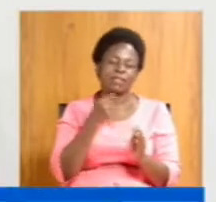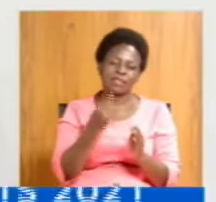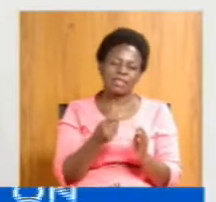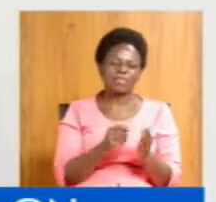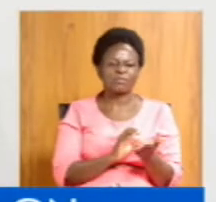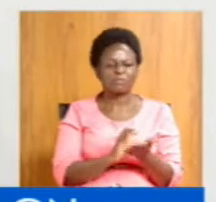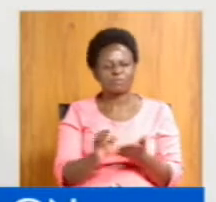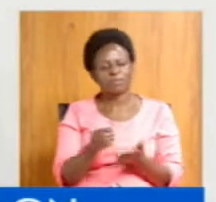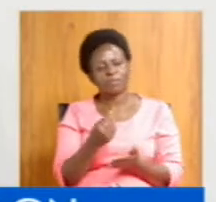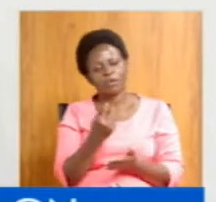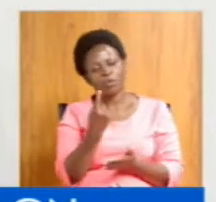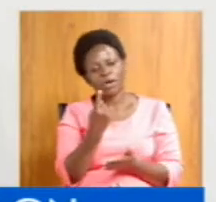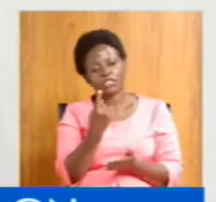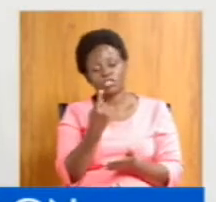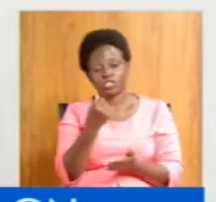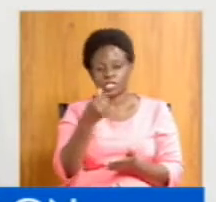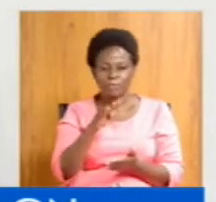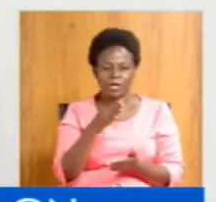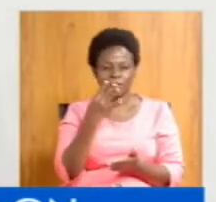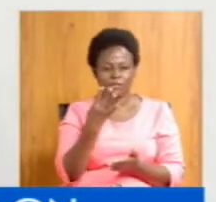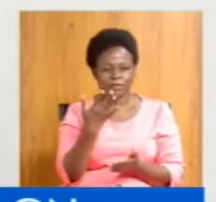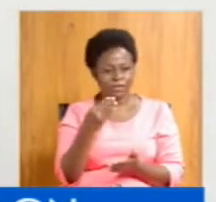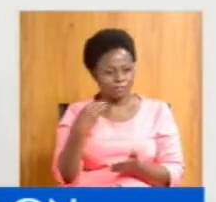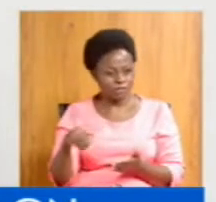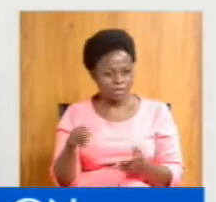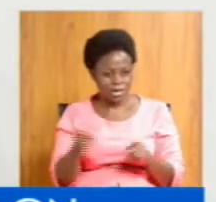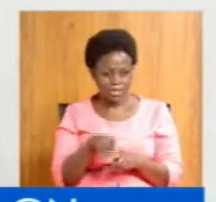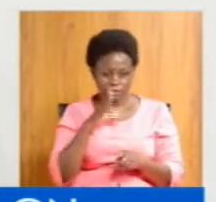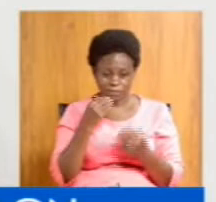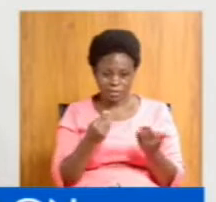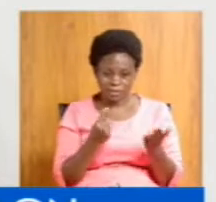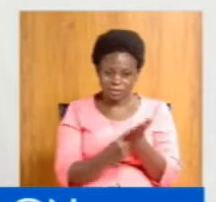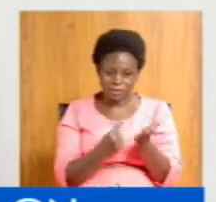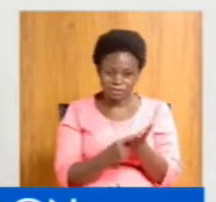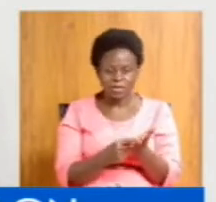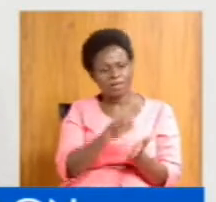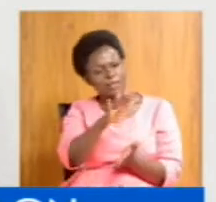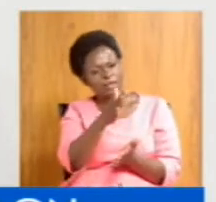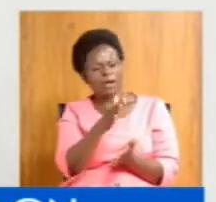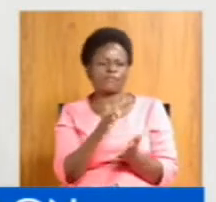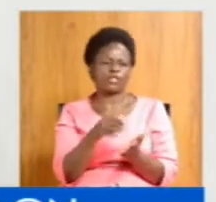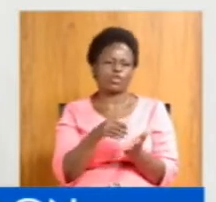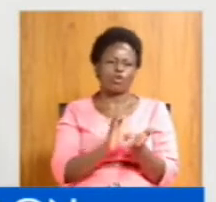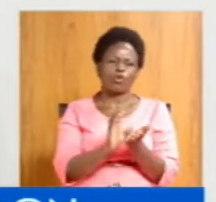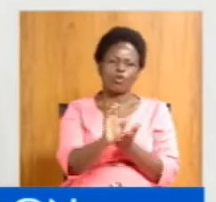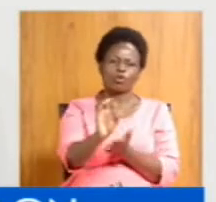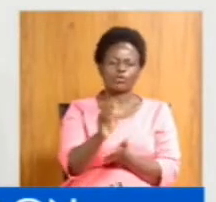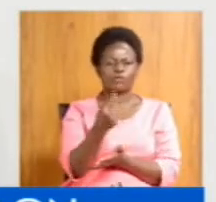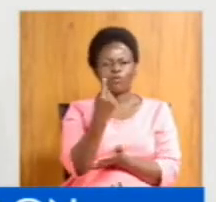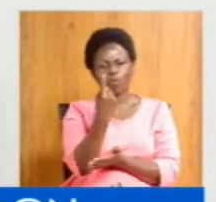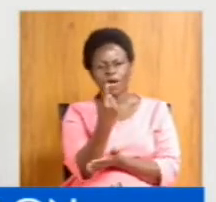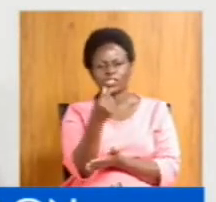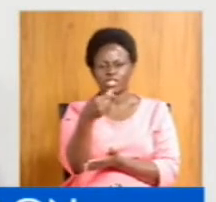at, for example, $45. But in Uganda, as we speak now, the average cost of 1 GB is about